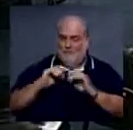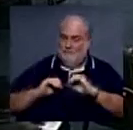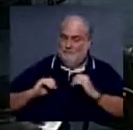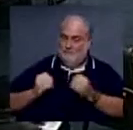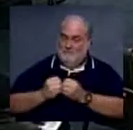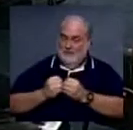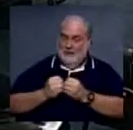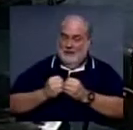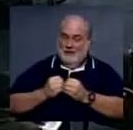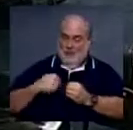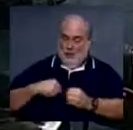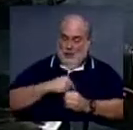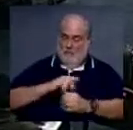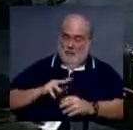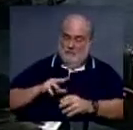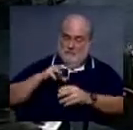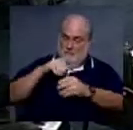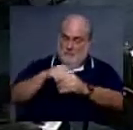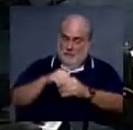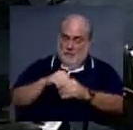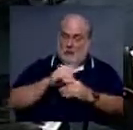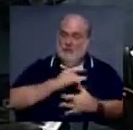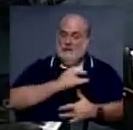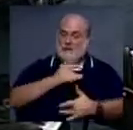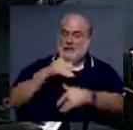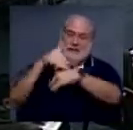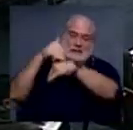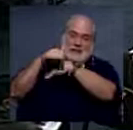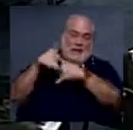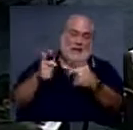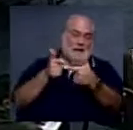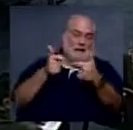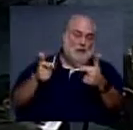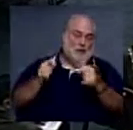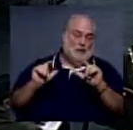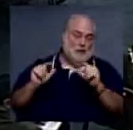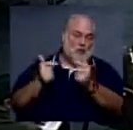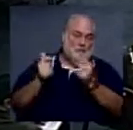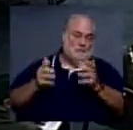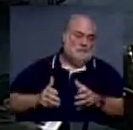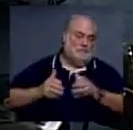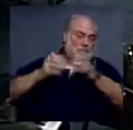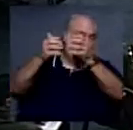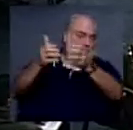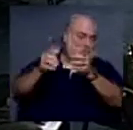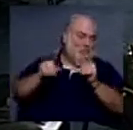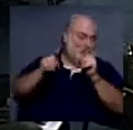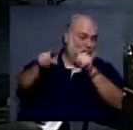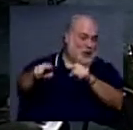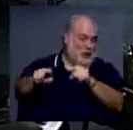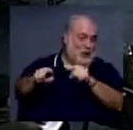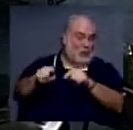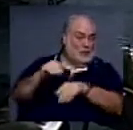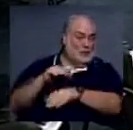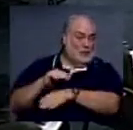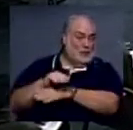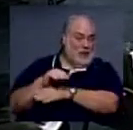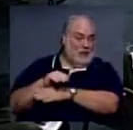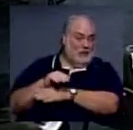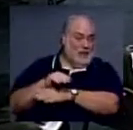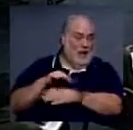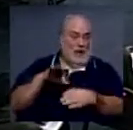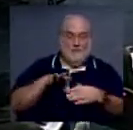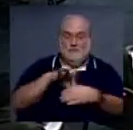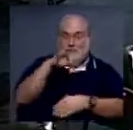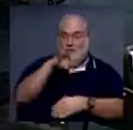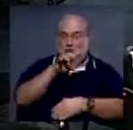usually send a large delegation to the NUSA conference. And we have a drawing for this evening. Several